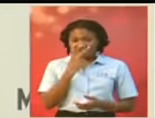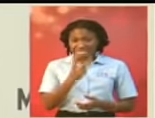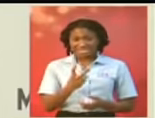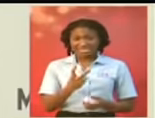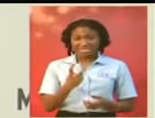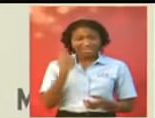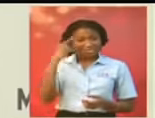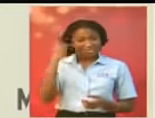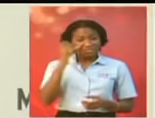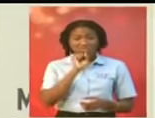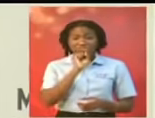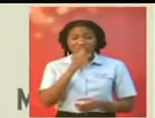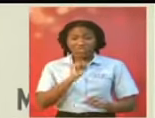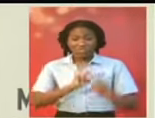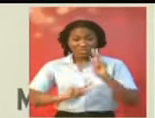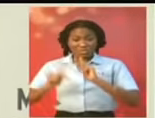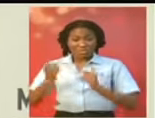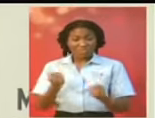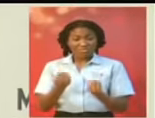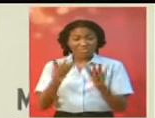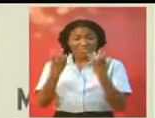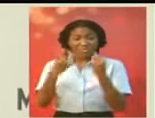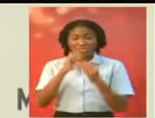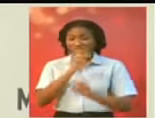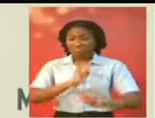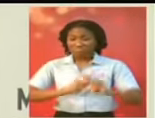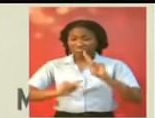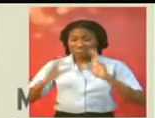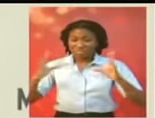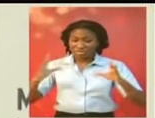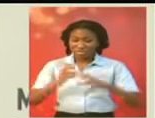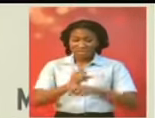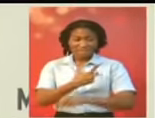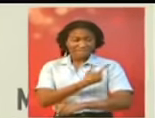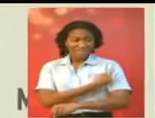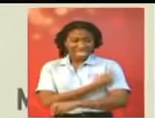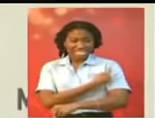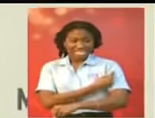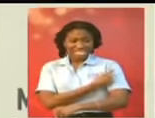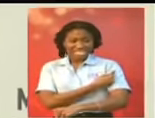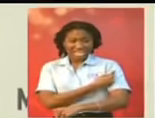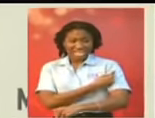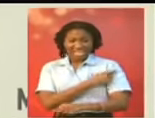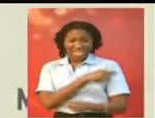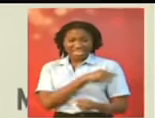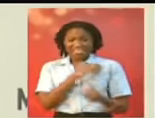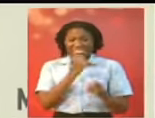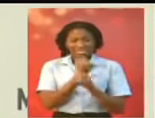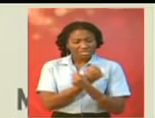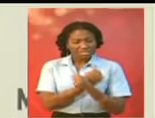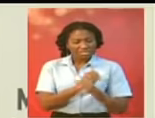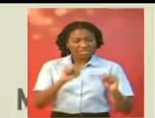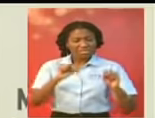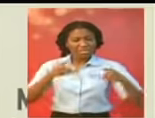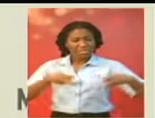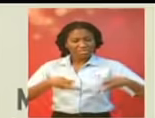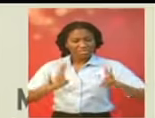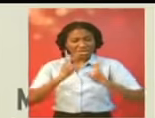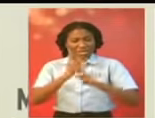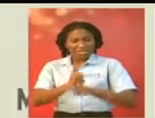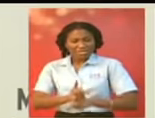persons, elderly persons vaccinated in a premium setting where they would have received VIP